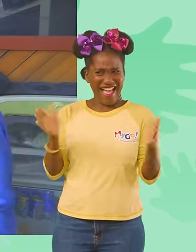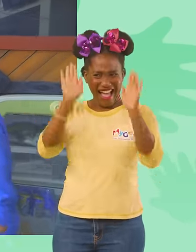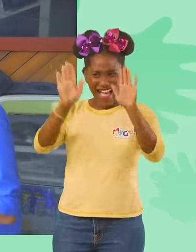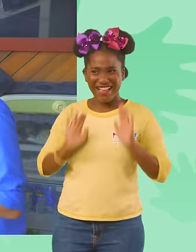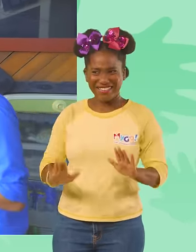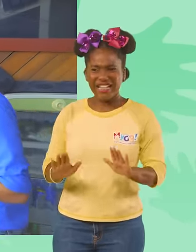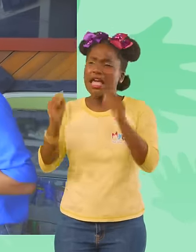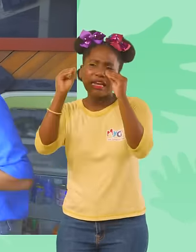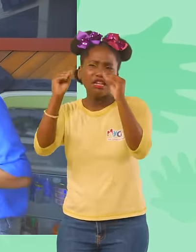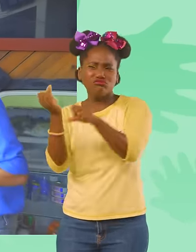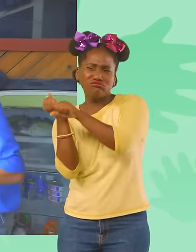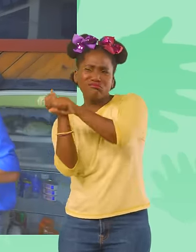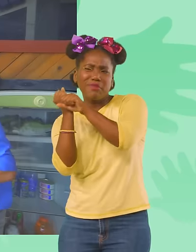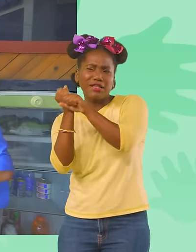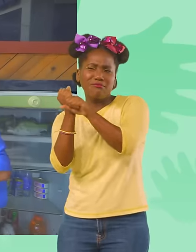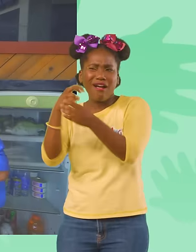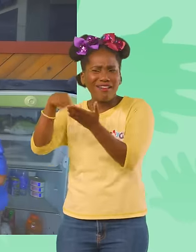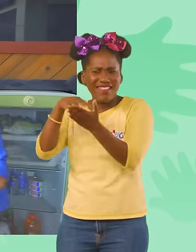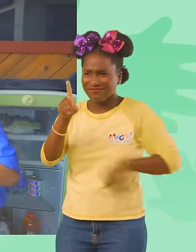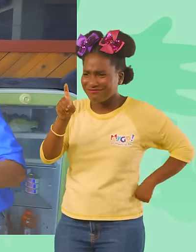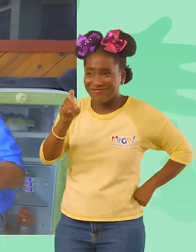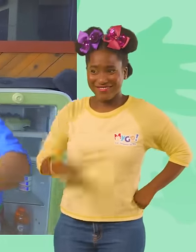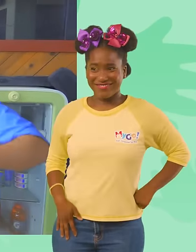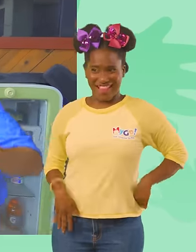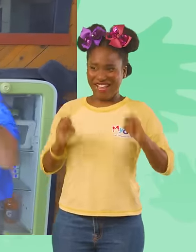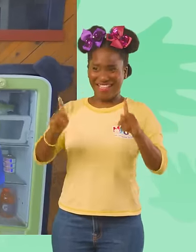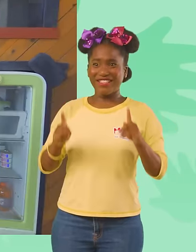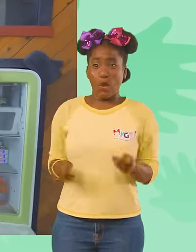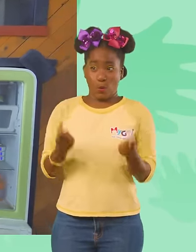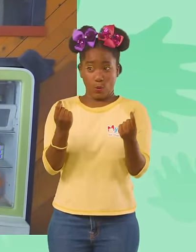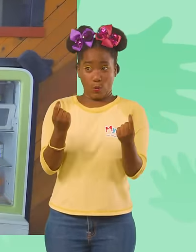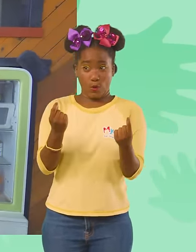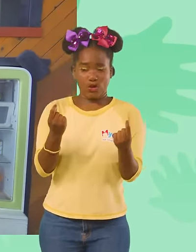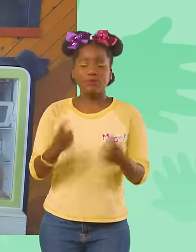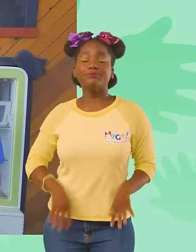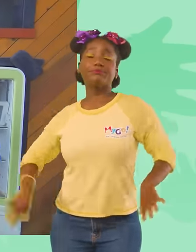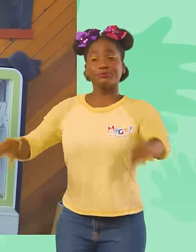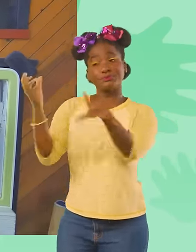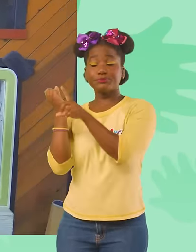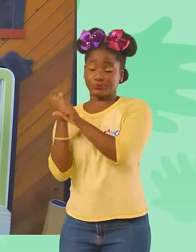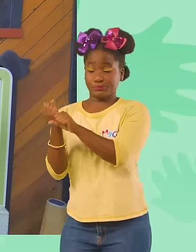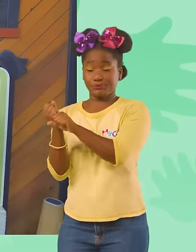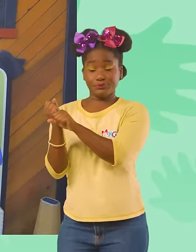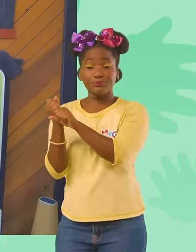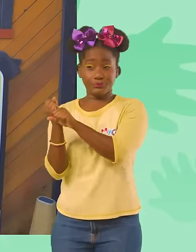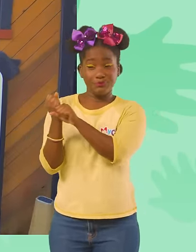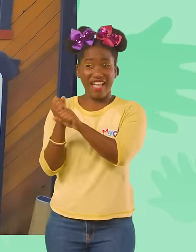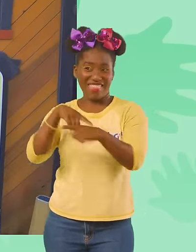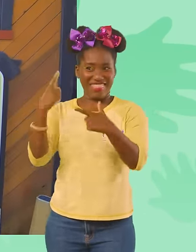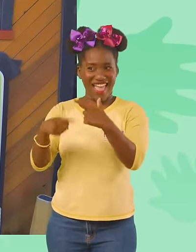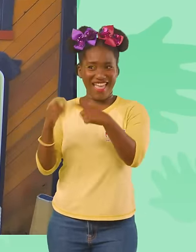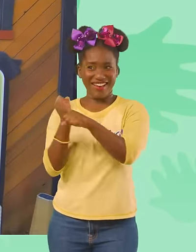Awesome, can I teach you the baseball dance? Okay, all right, so you act like you grab a bat, okay? And